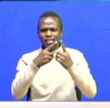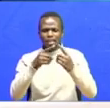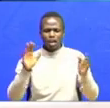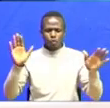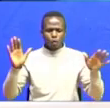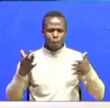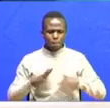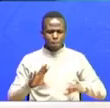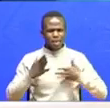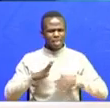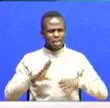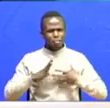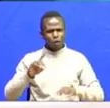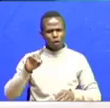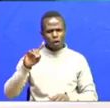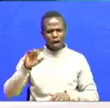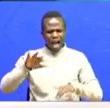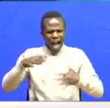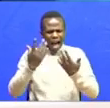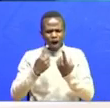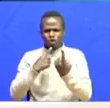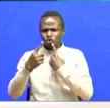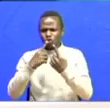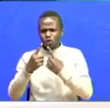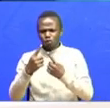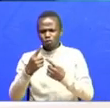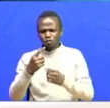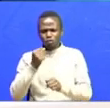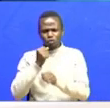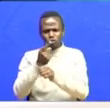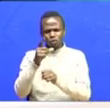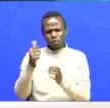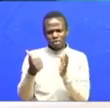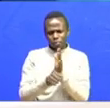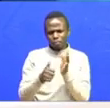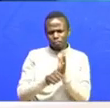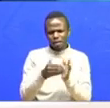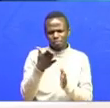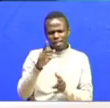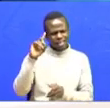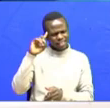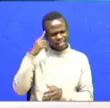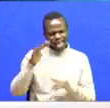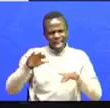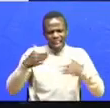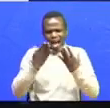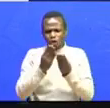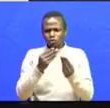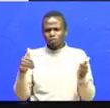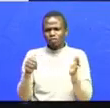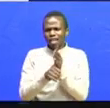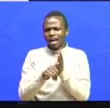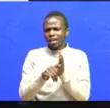congregations. How would you address this, and do you think this is a problem, and then how can we mitigate it?